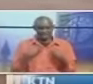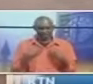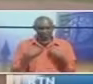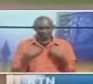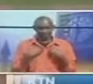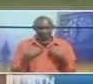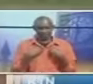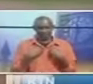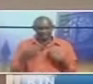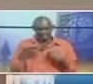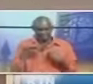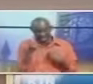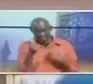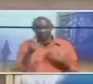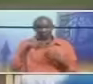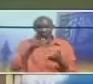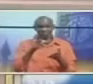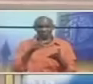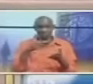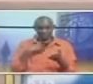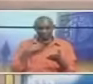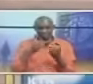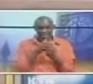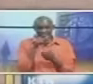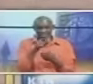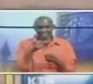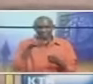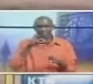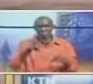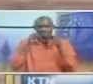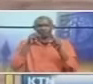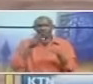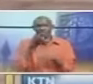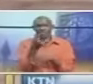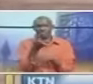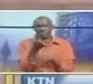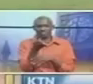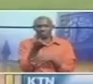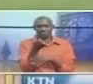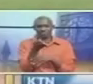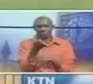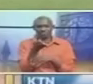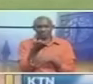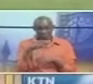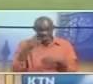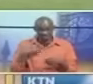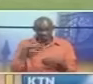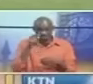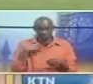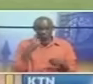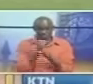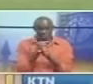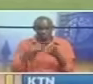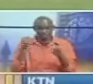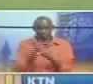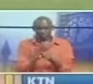parade, other officers referred to as spares take over their place for a smooth transition that you may not even notice